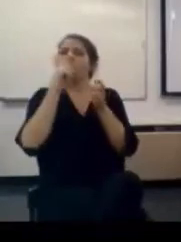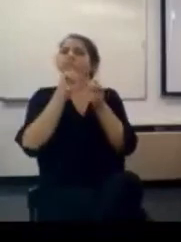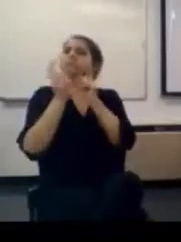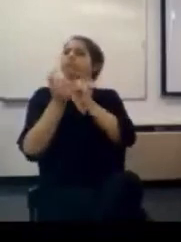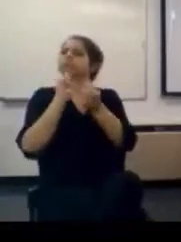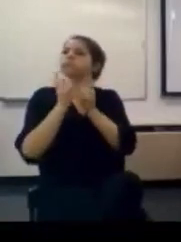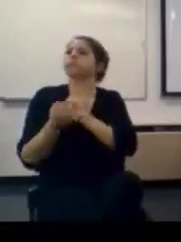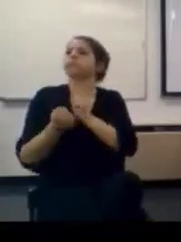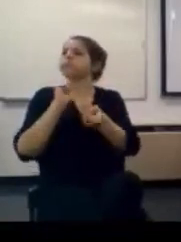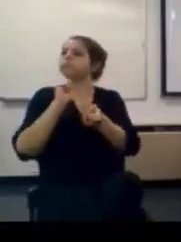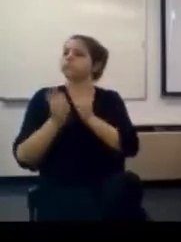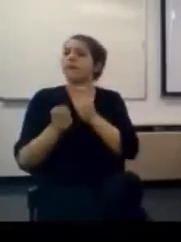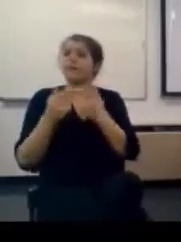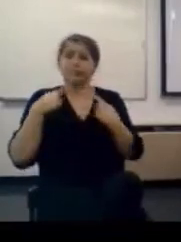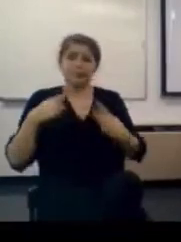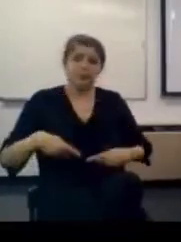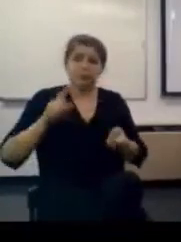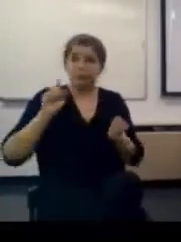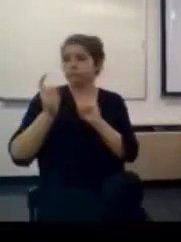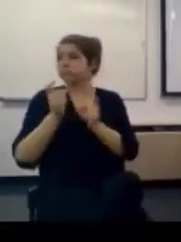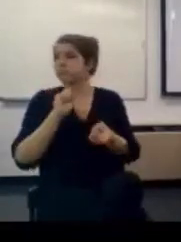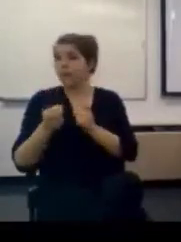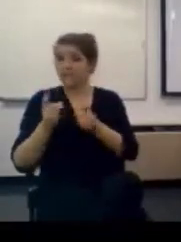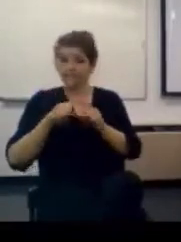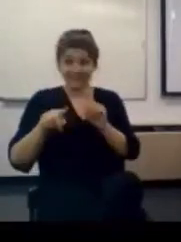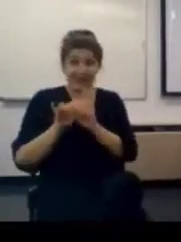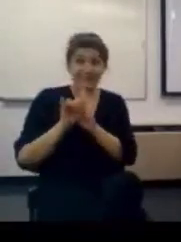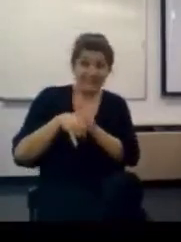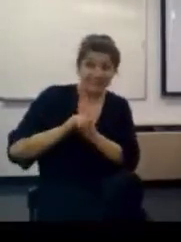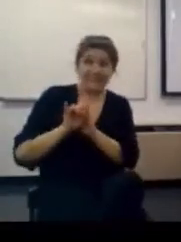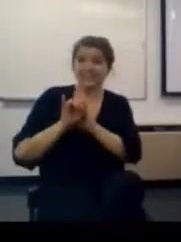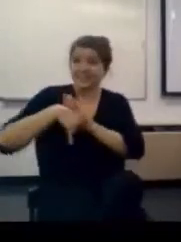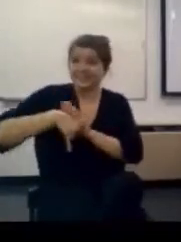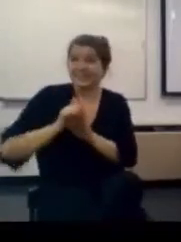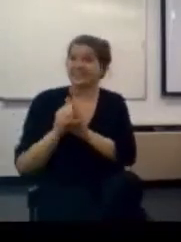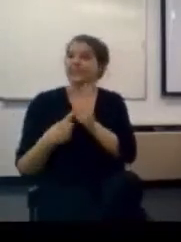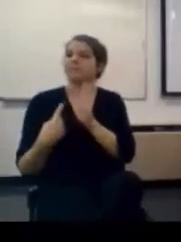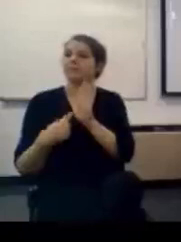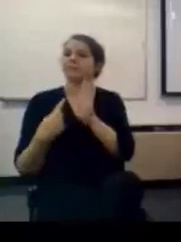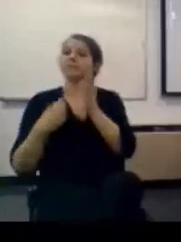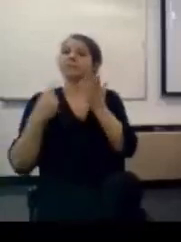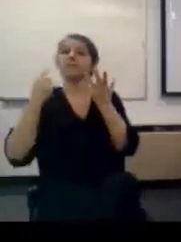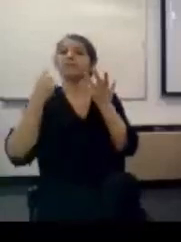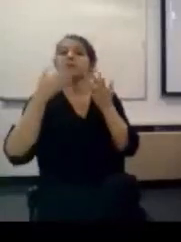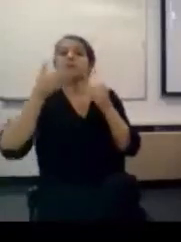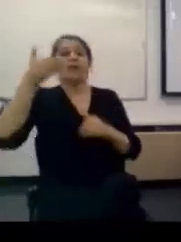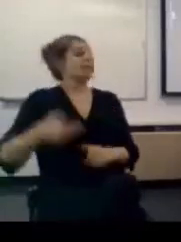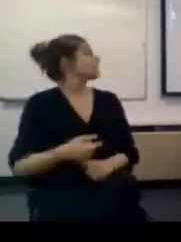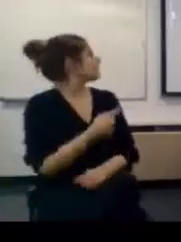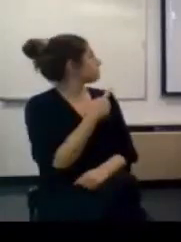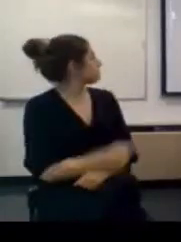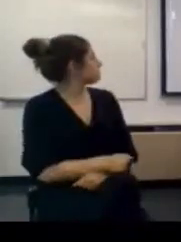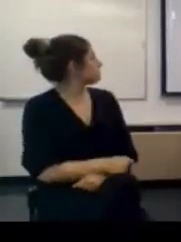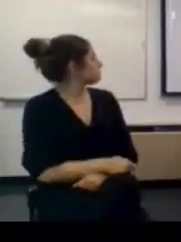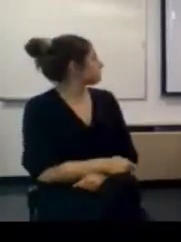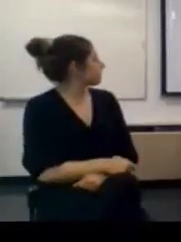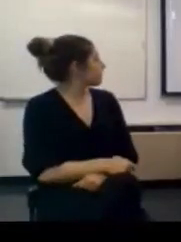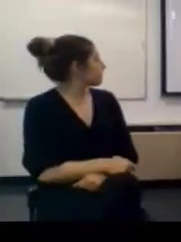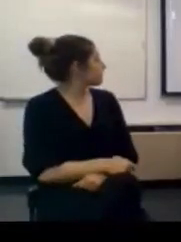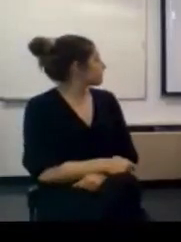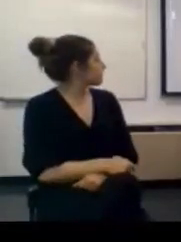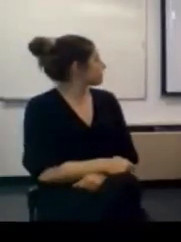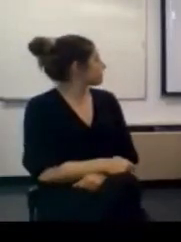lot of stuff going on developmentally. There's physically, also identity issues, right? So if we go to the next